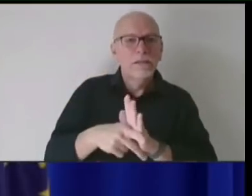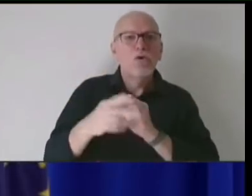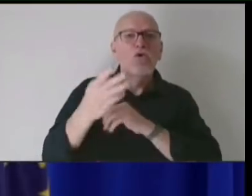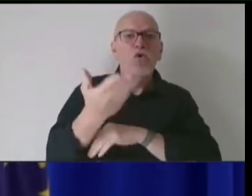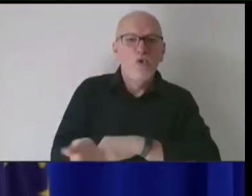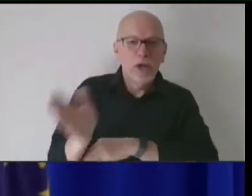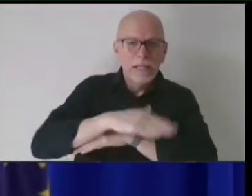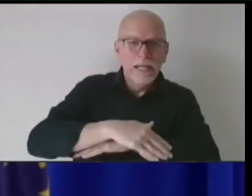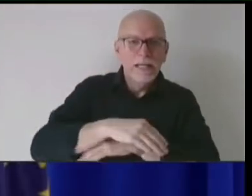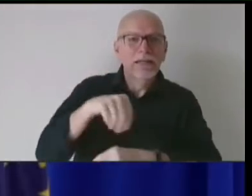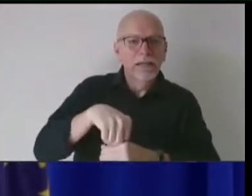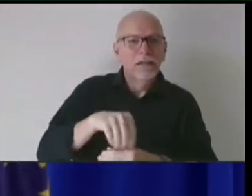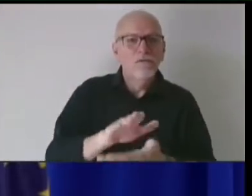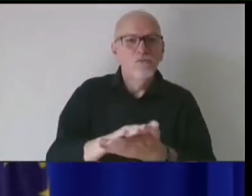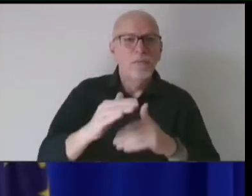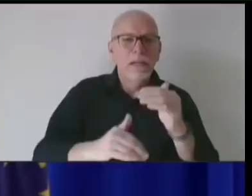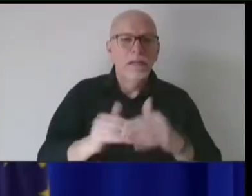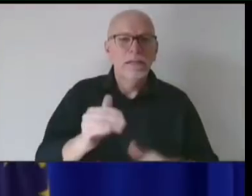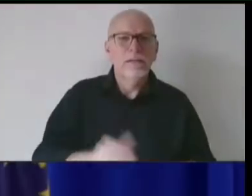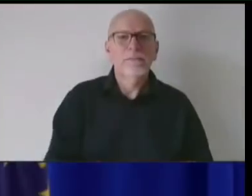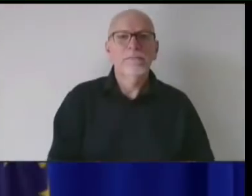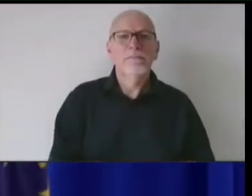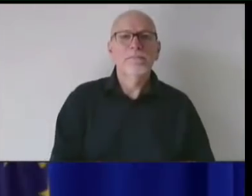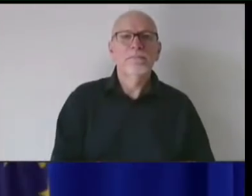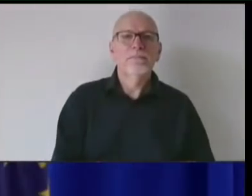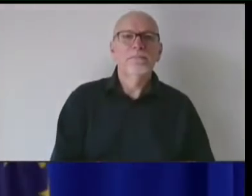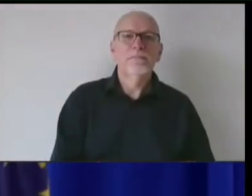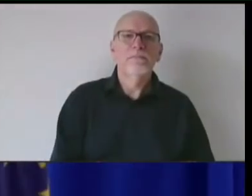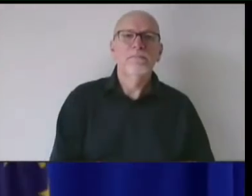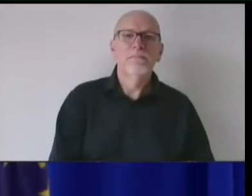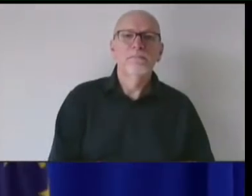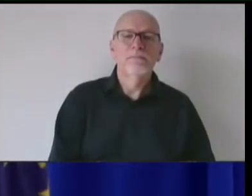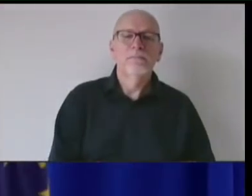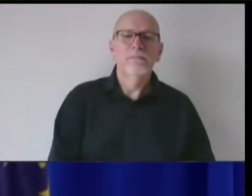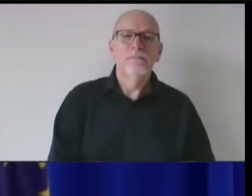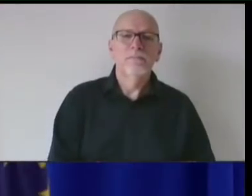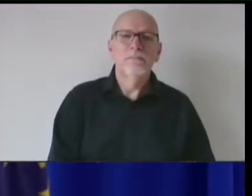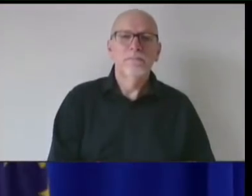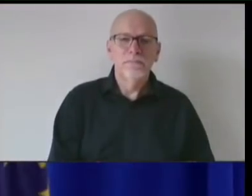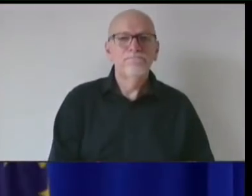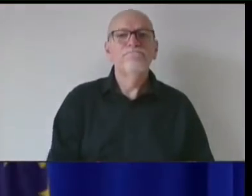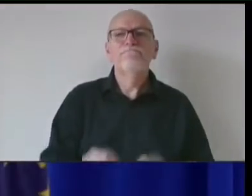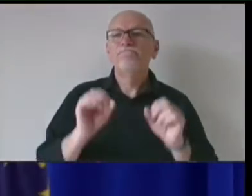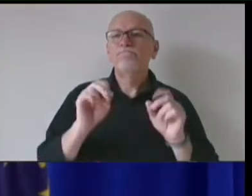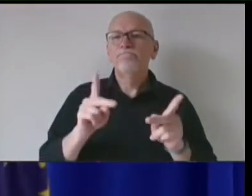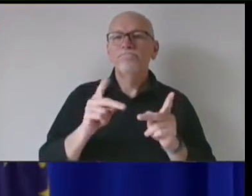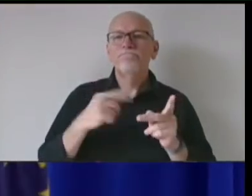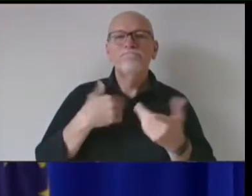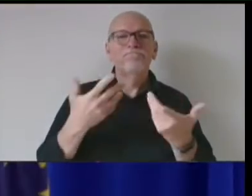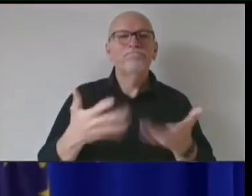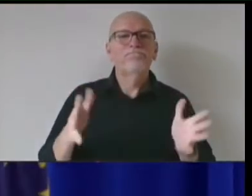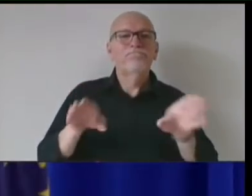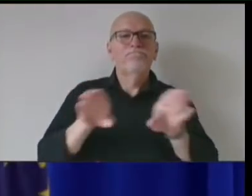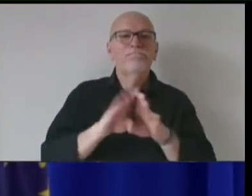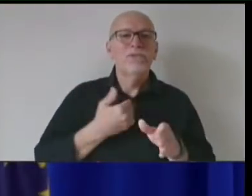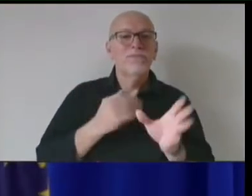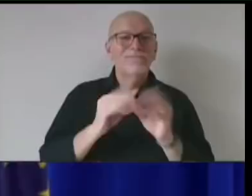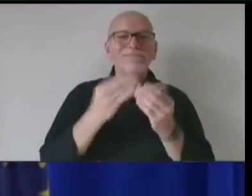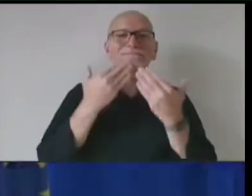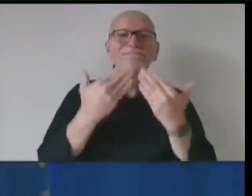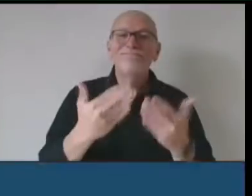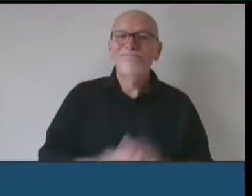long in the school building. All right, that concludes today's health briefing. Thank you.